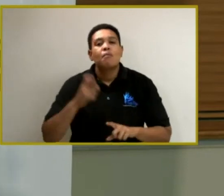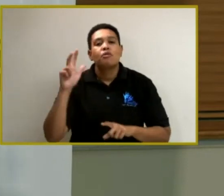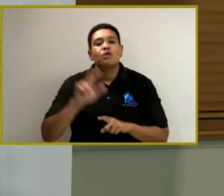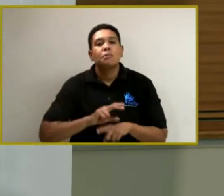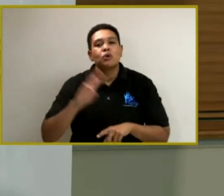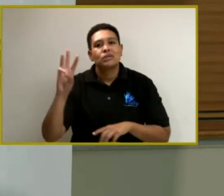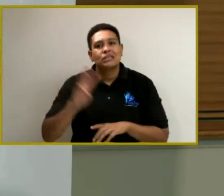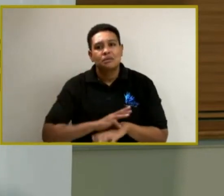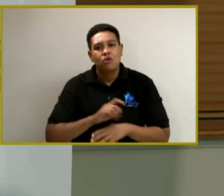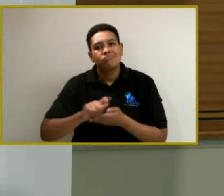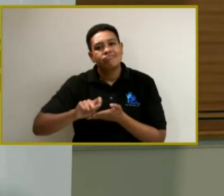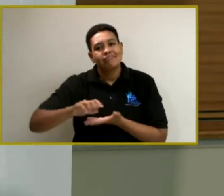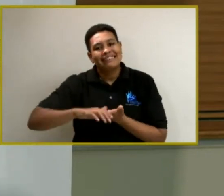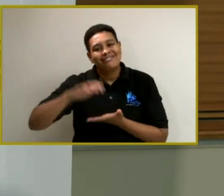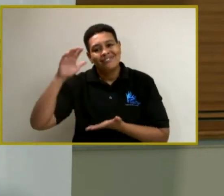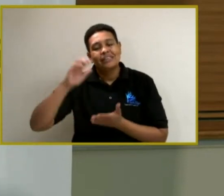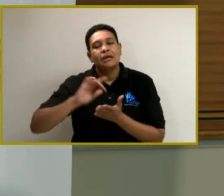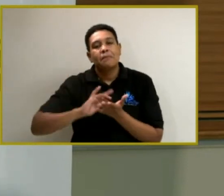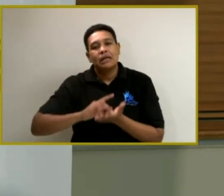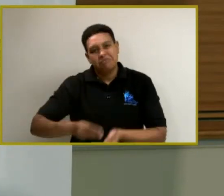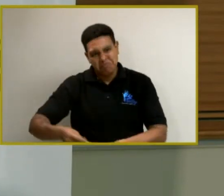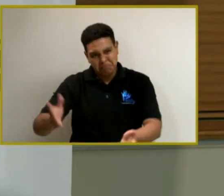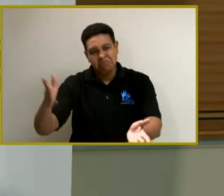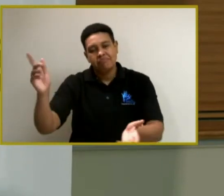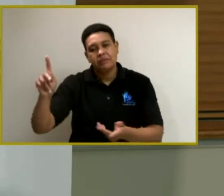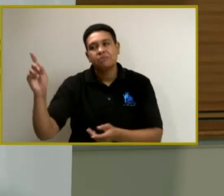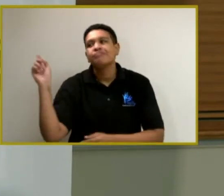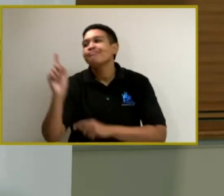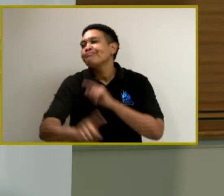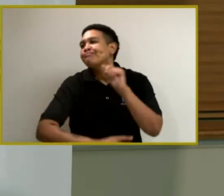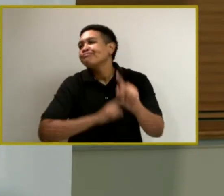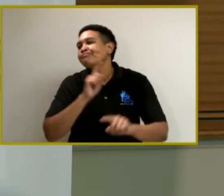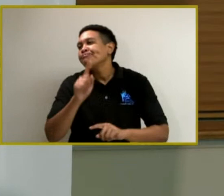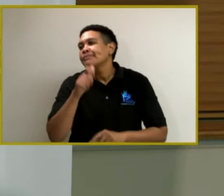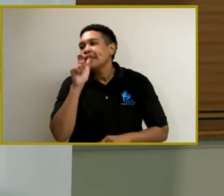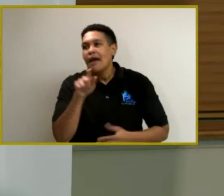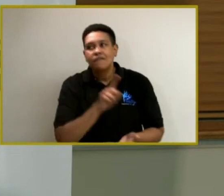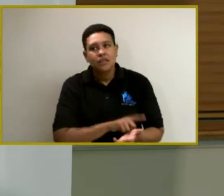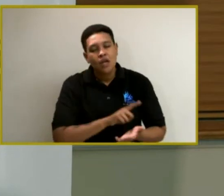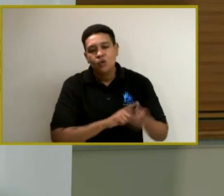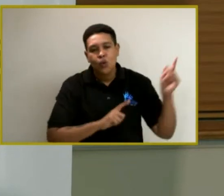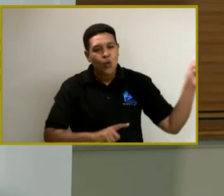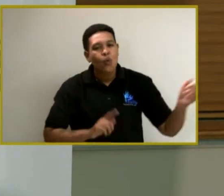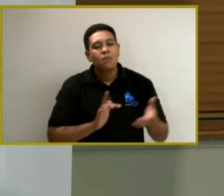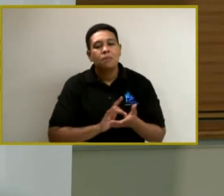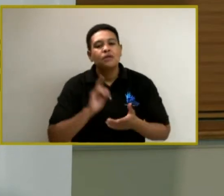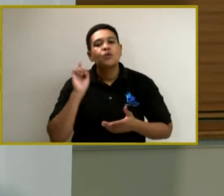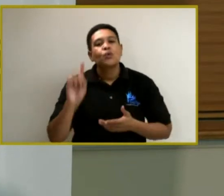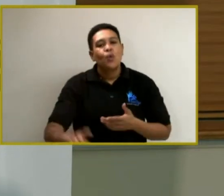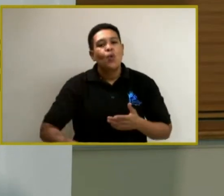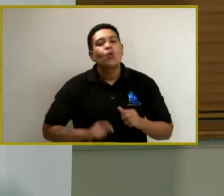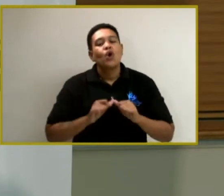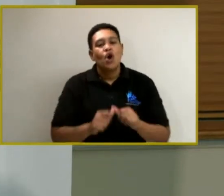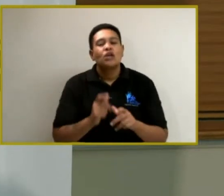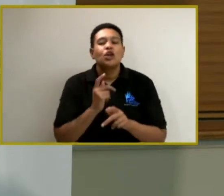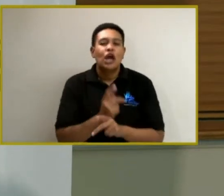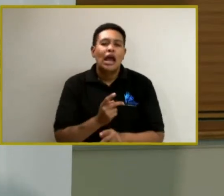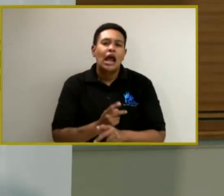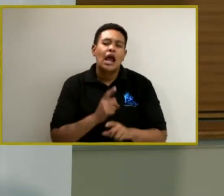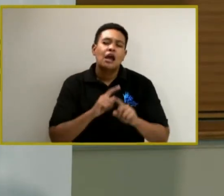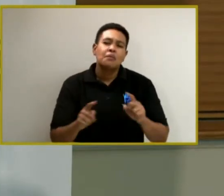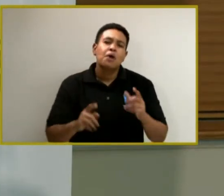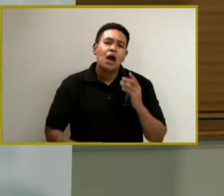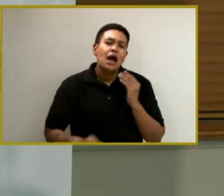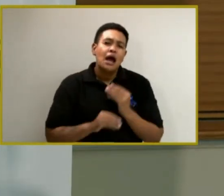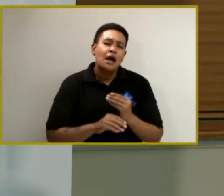to 6 months in order to ensure that persons are do continue care. But